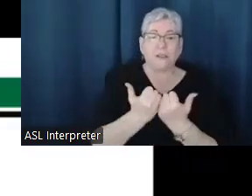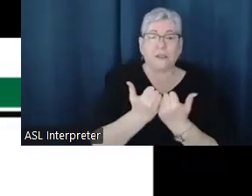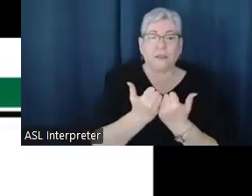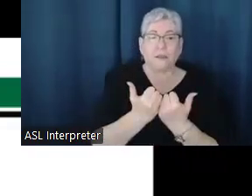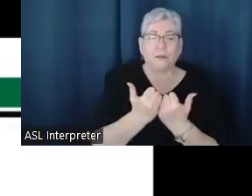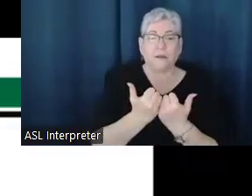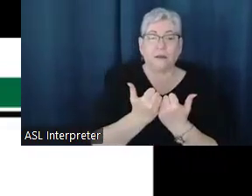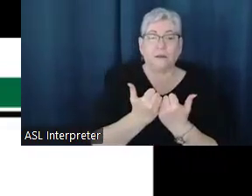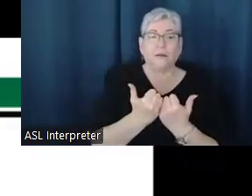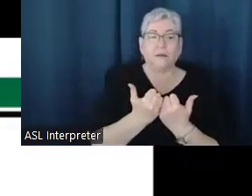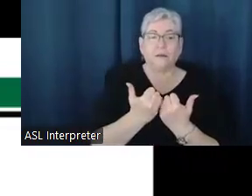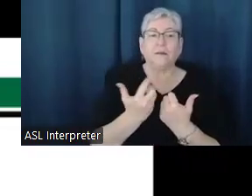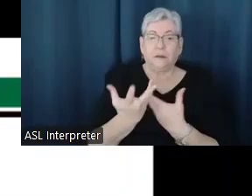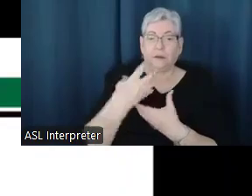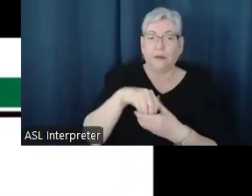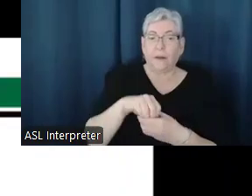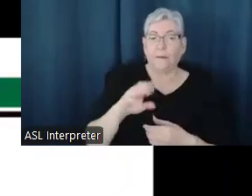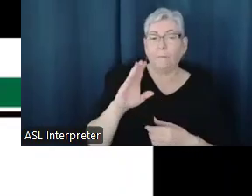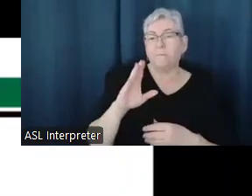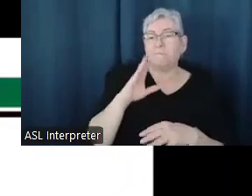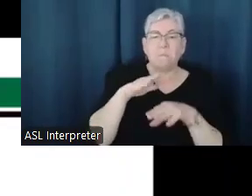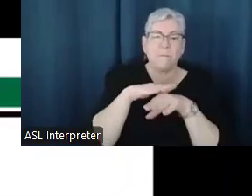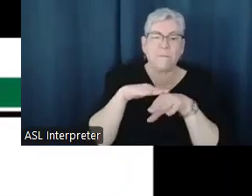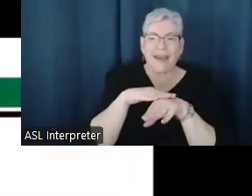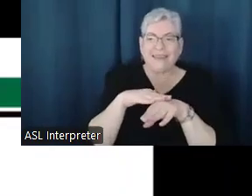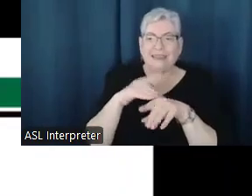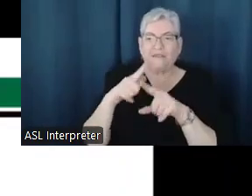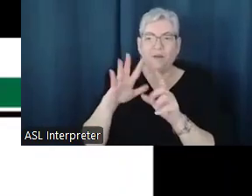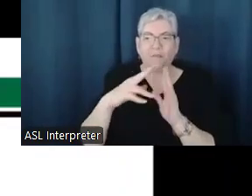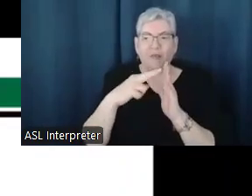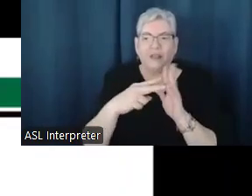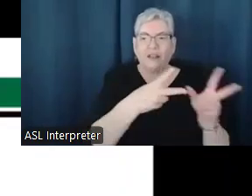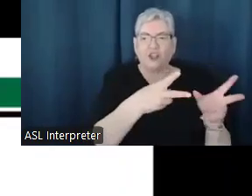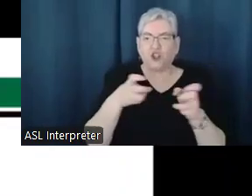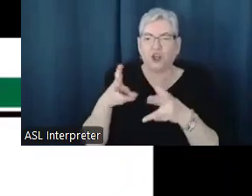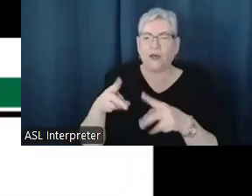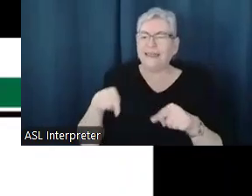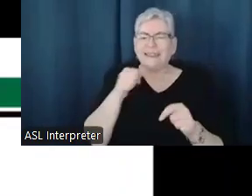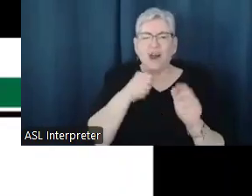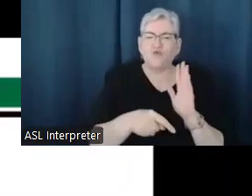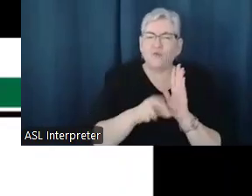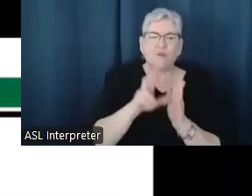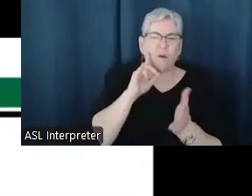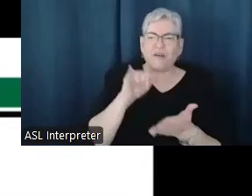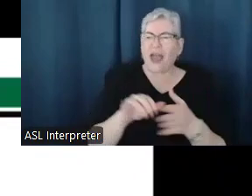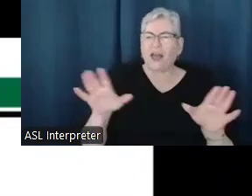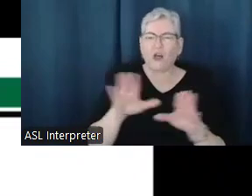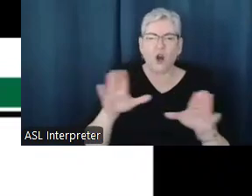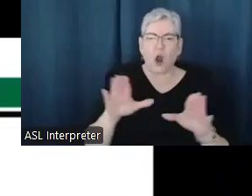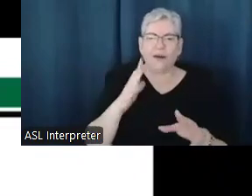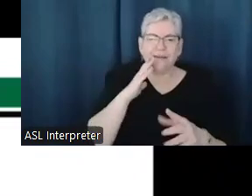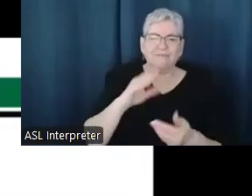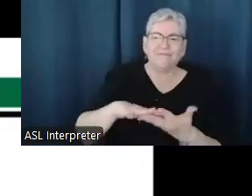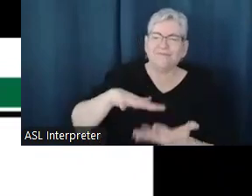also include basics from the literature. So this is not a literature review. There are not mounds and mounds of information, but we tried